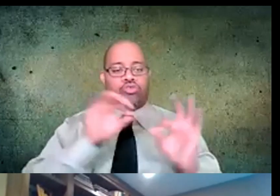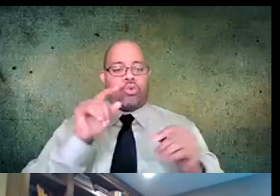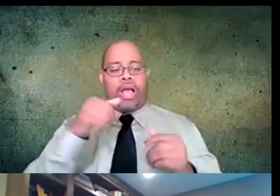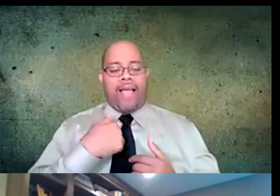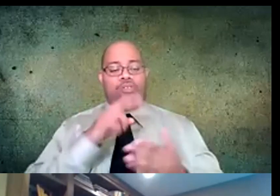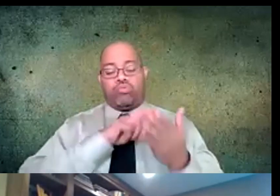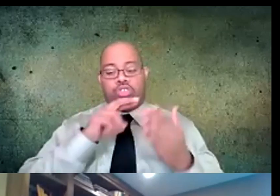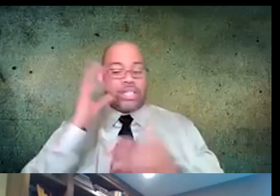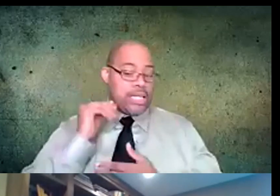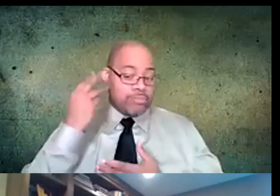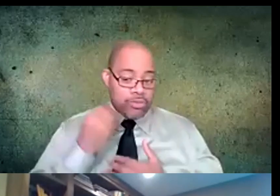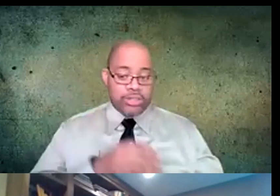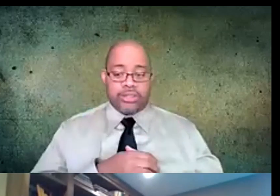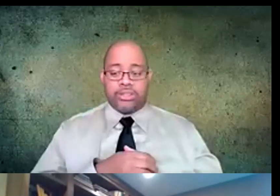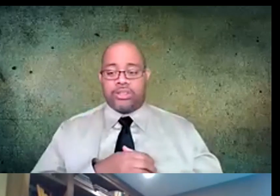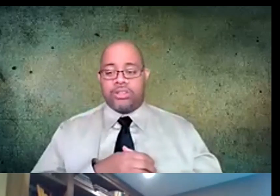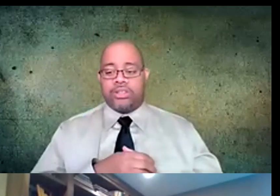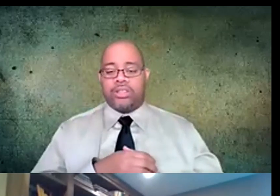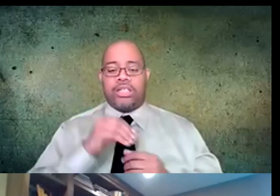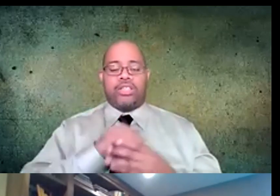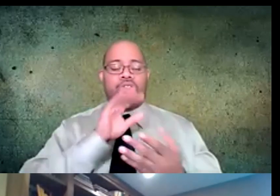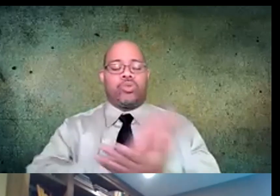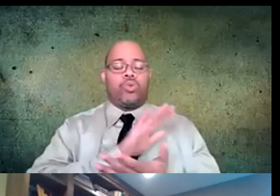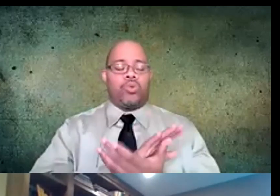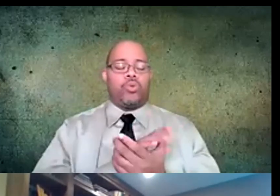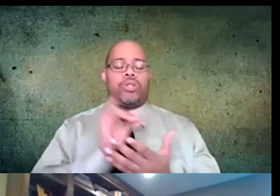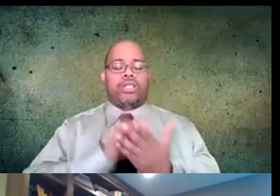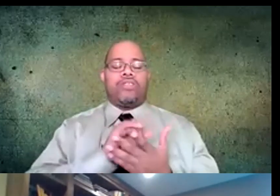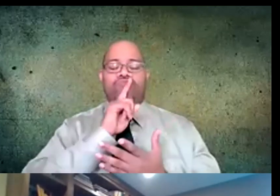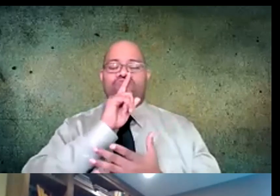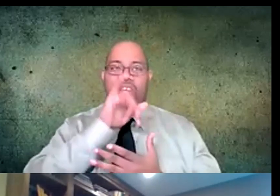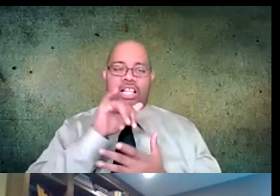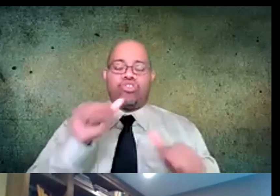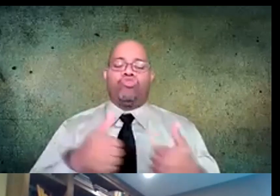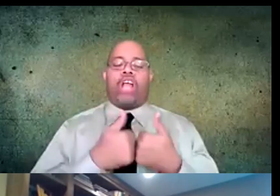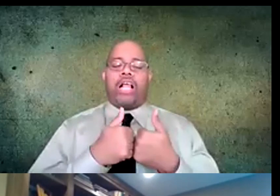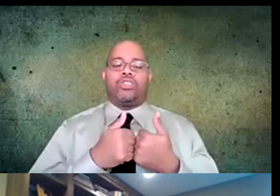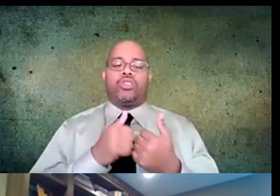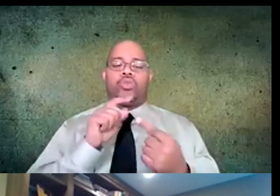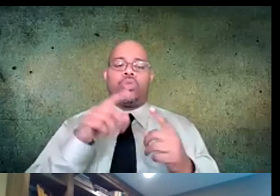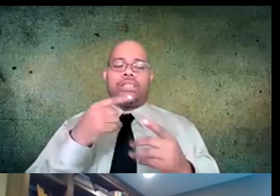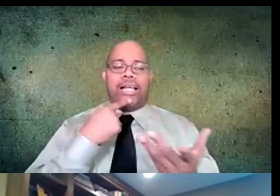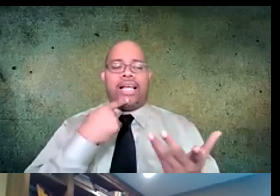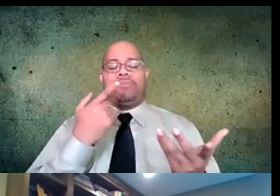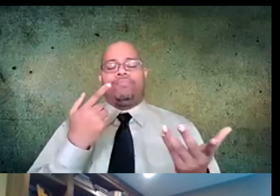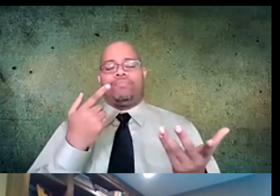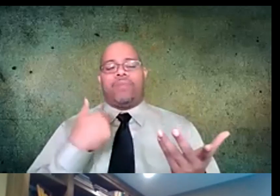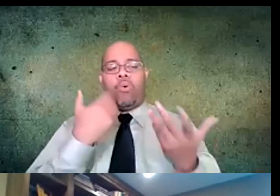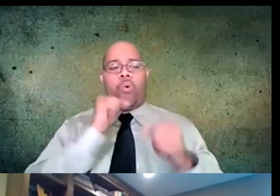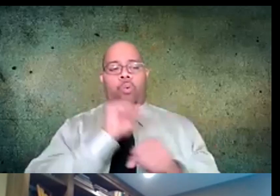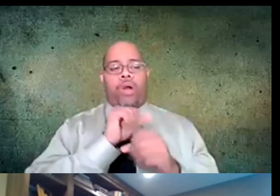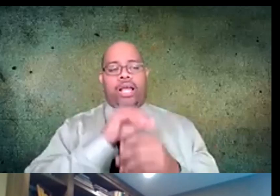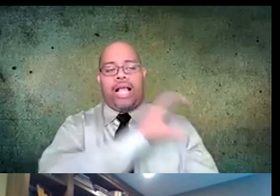research experience in academic, it would be extremely challenging to just say, I want to work in the